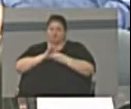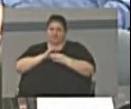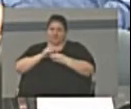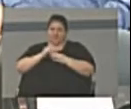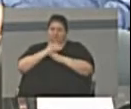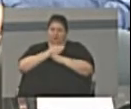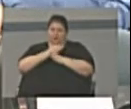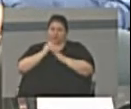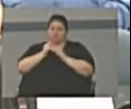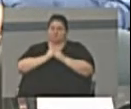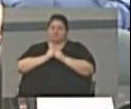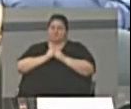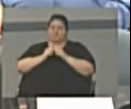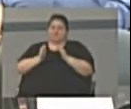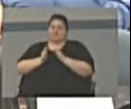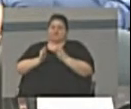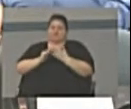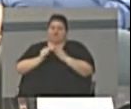our municipalities.